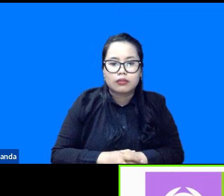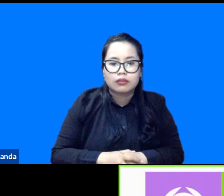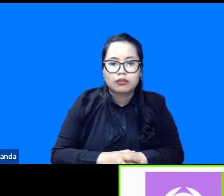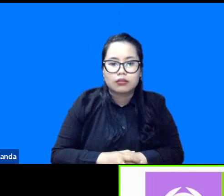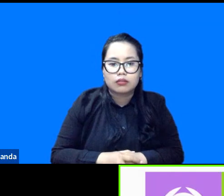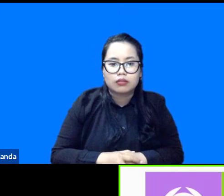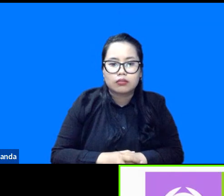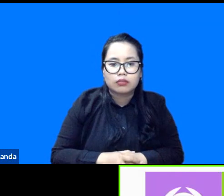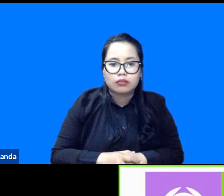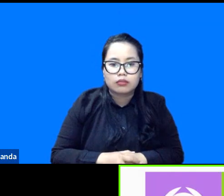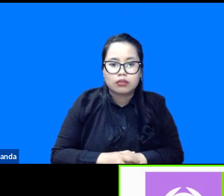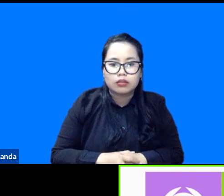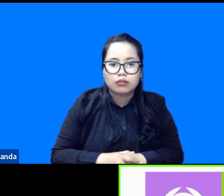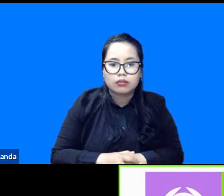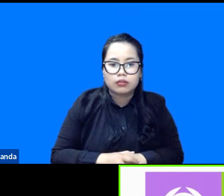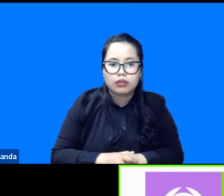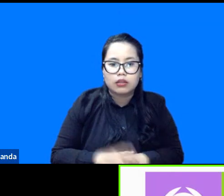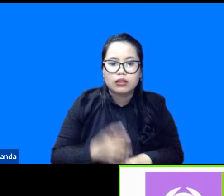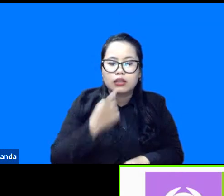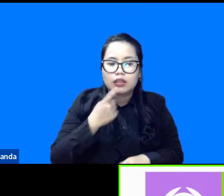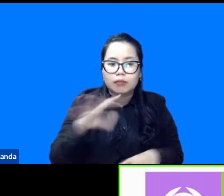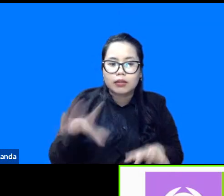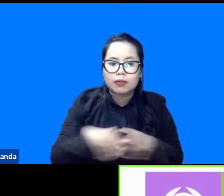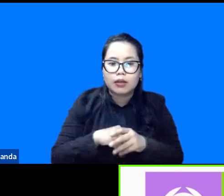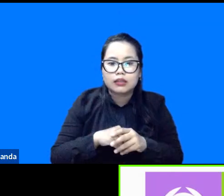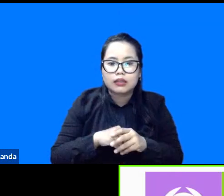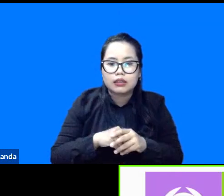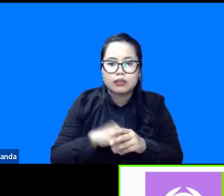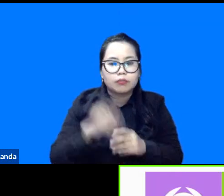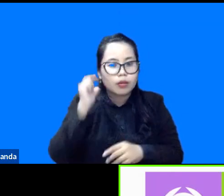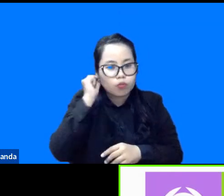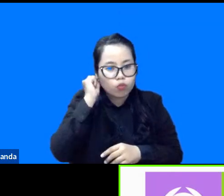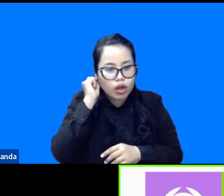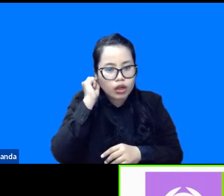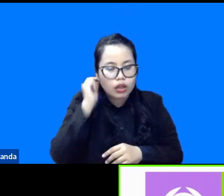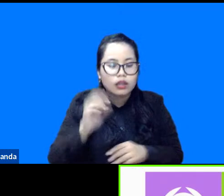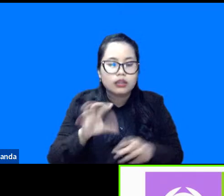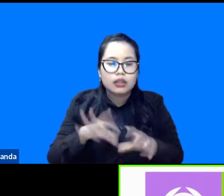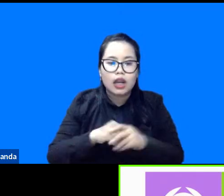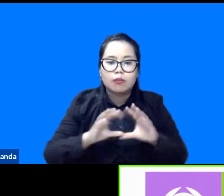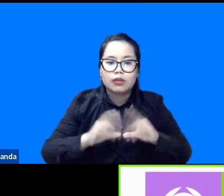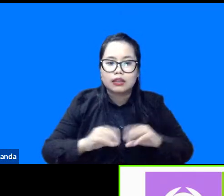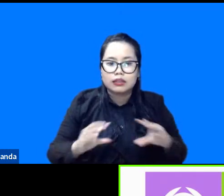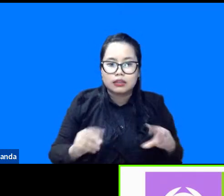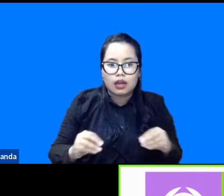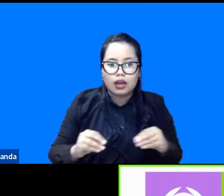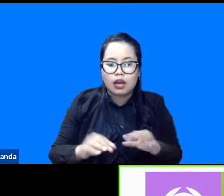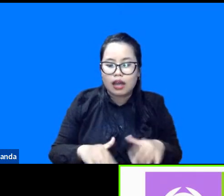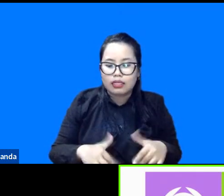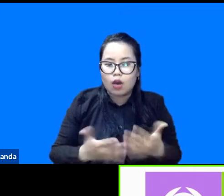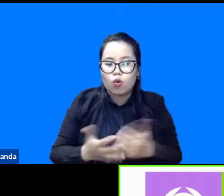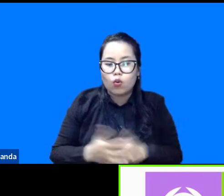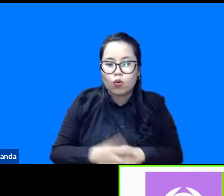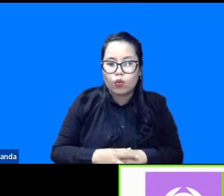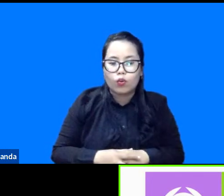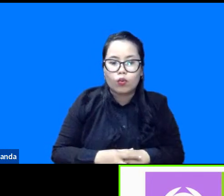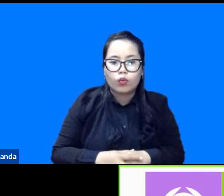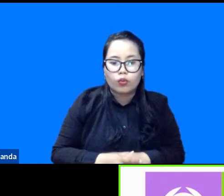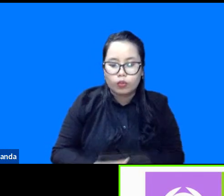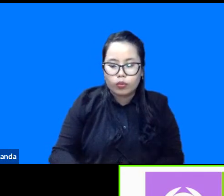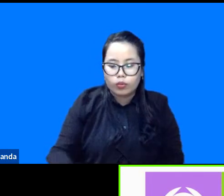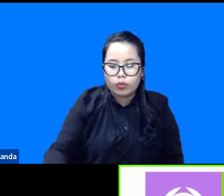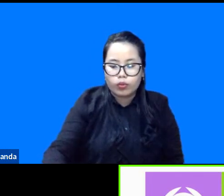their job, or on how much maybe the CF corporate social responsibility